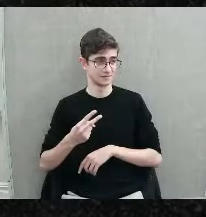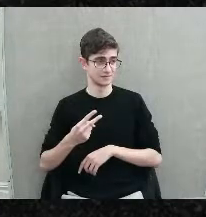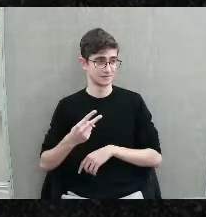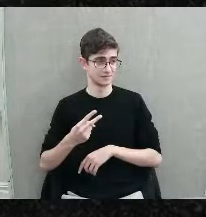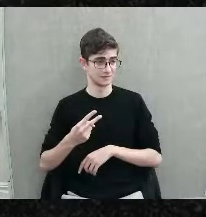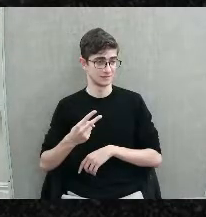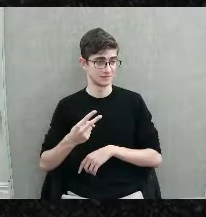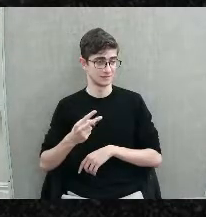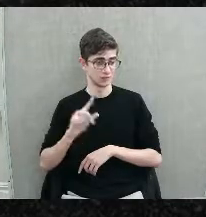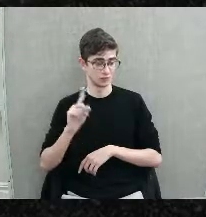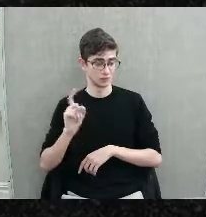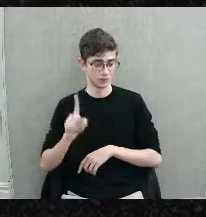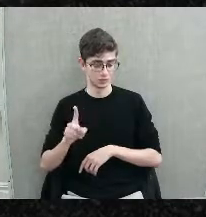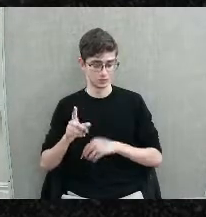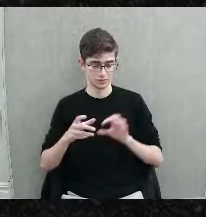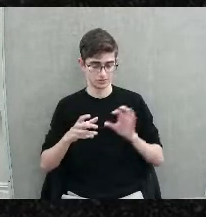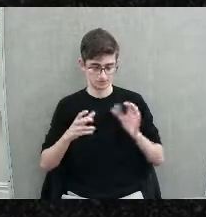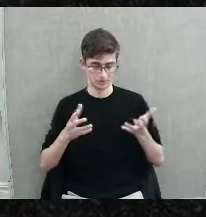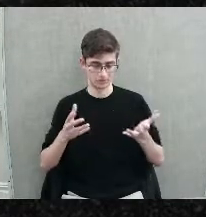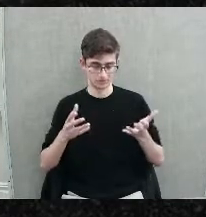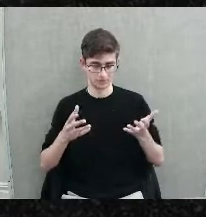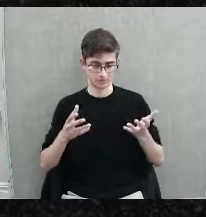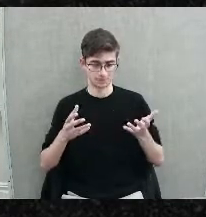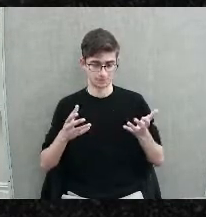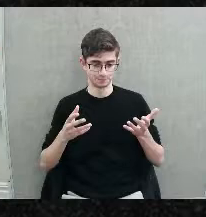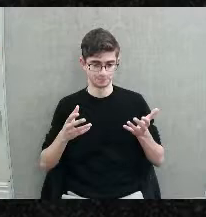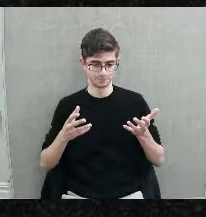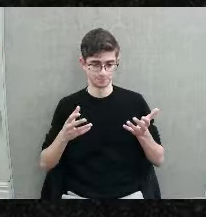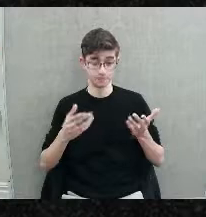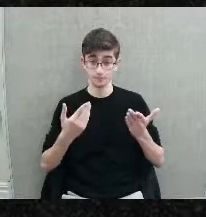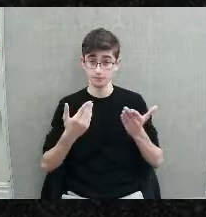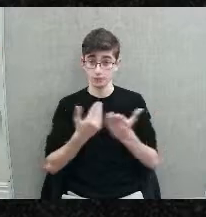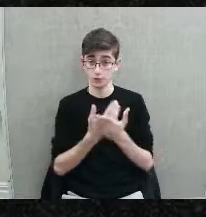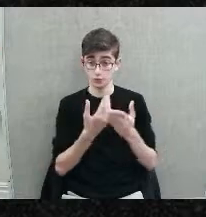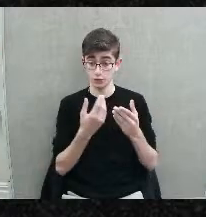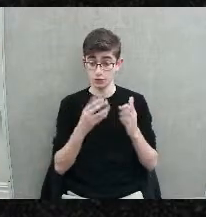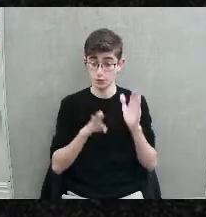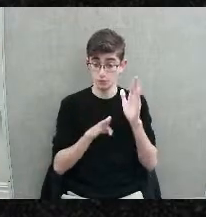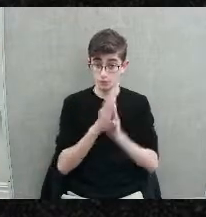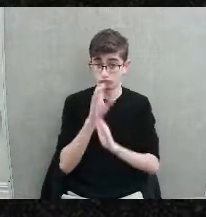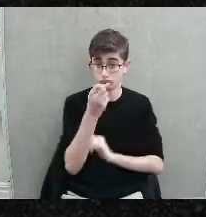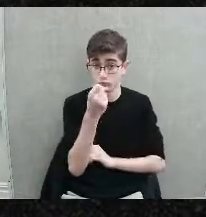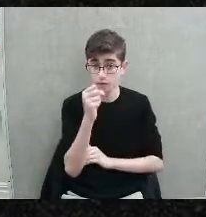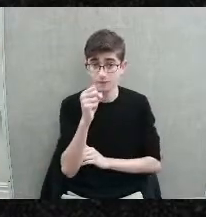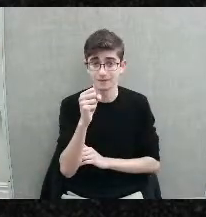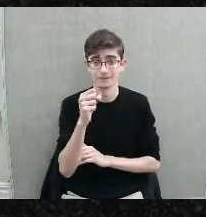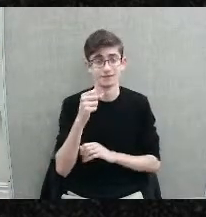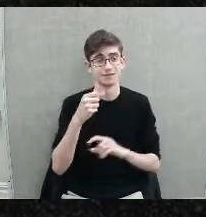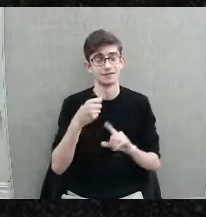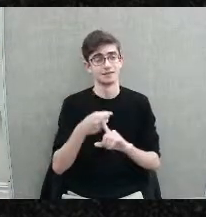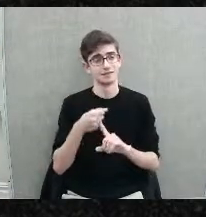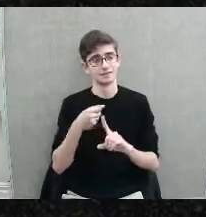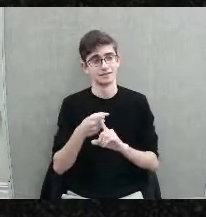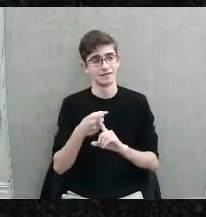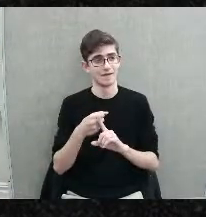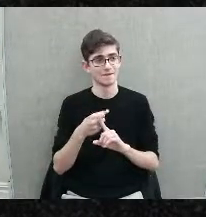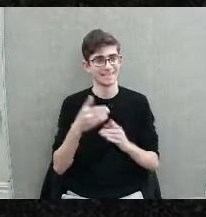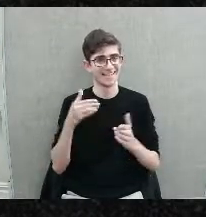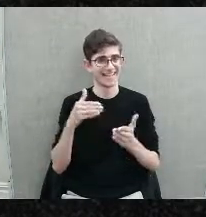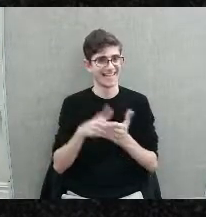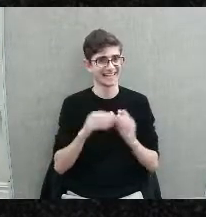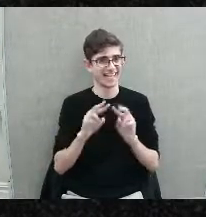second question is that these new movements are very anti-state, anti-union,